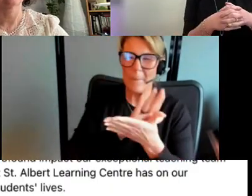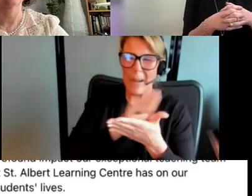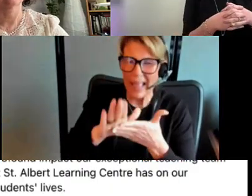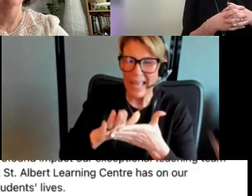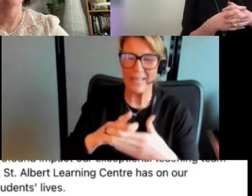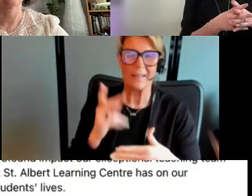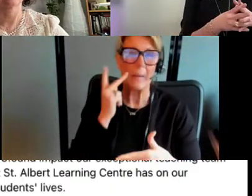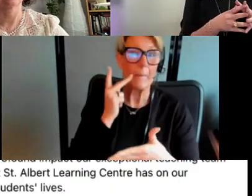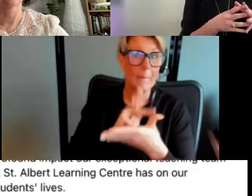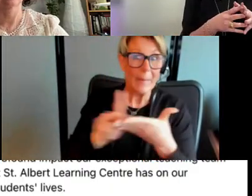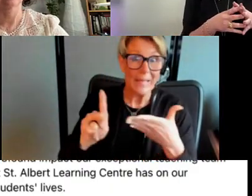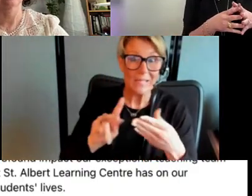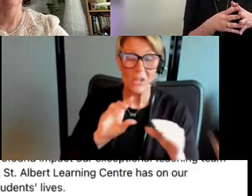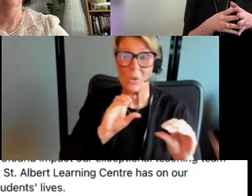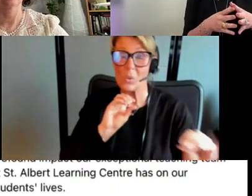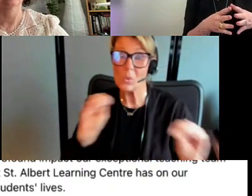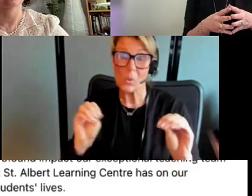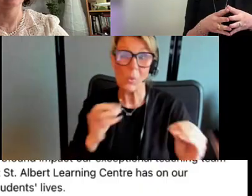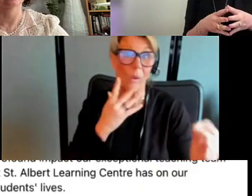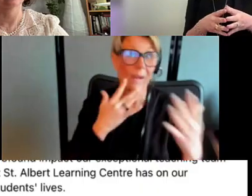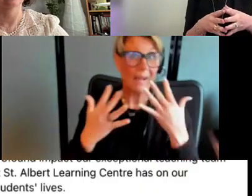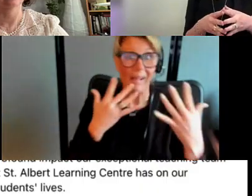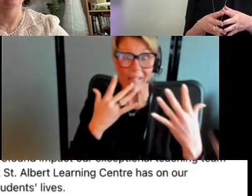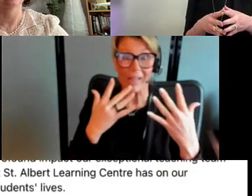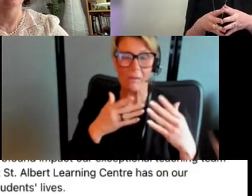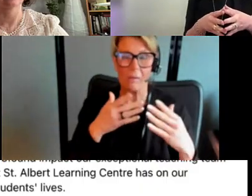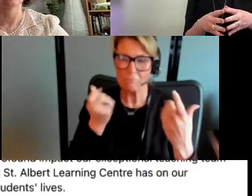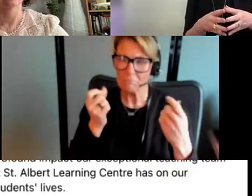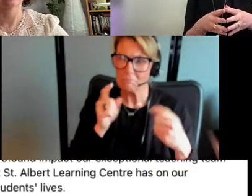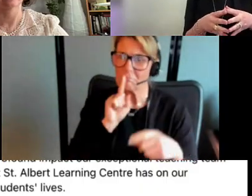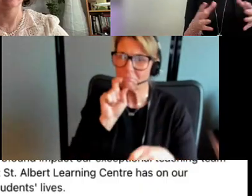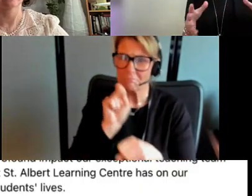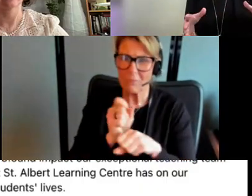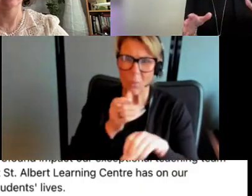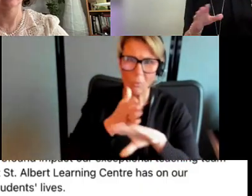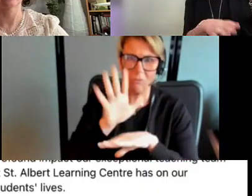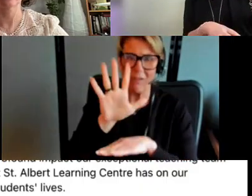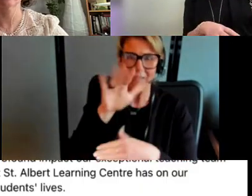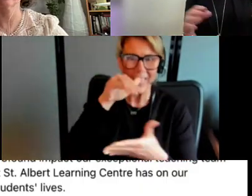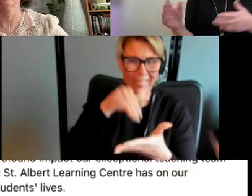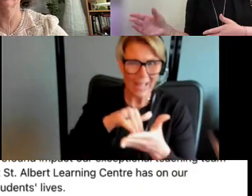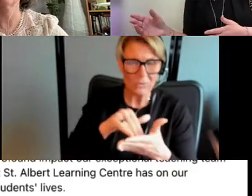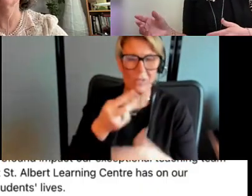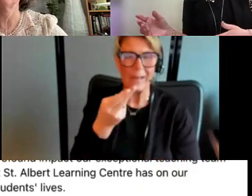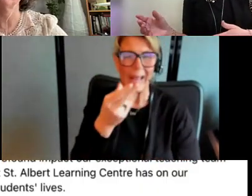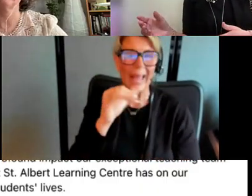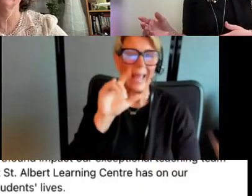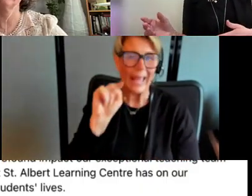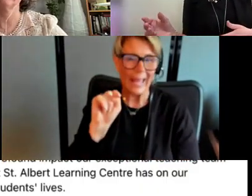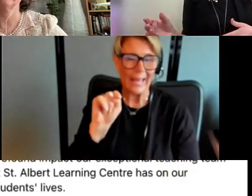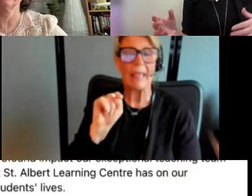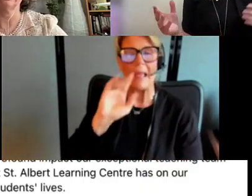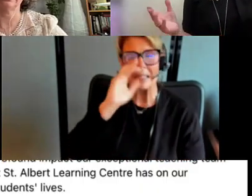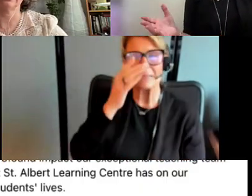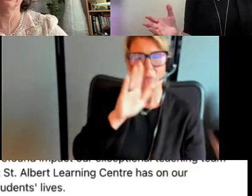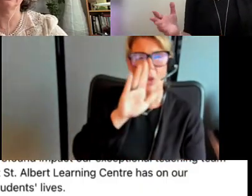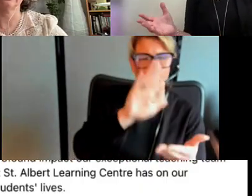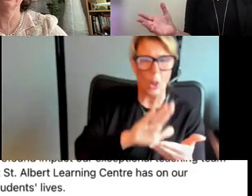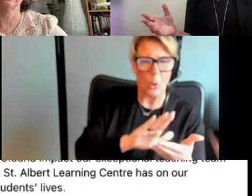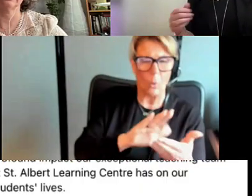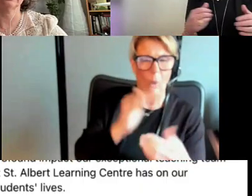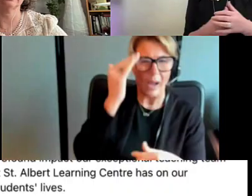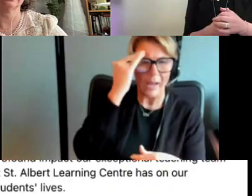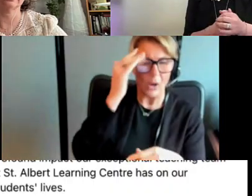pencil, but it did get over 5,000 hits. Now, 5,000 is low compared to some of the other numbers, but